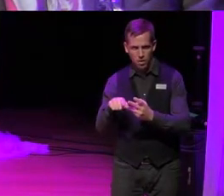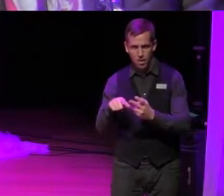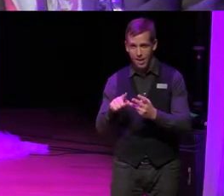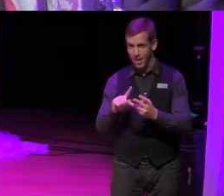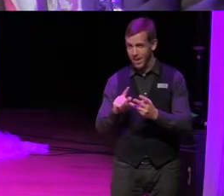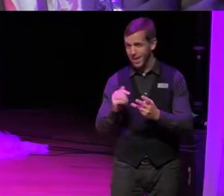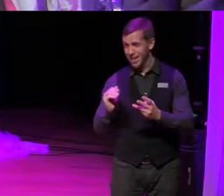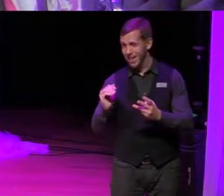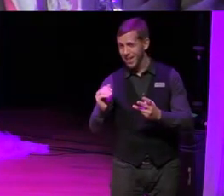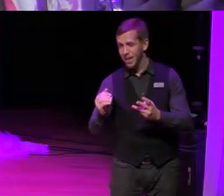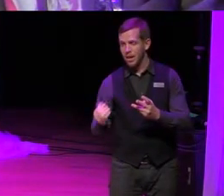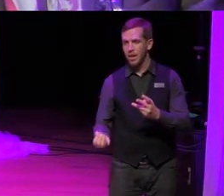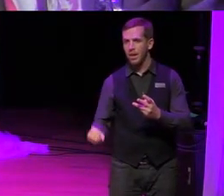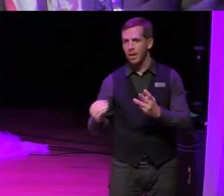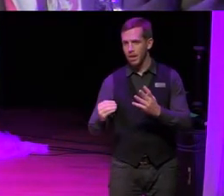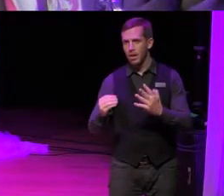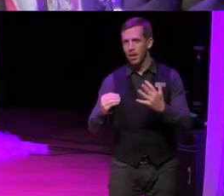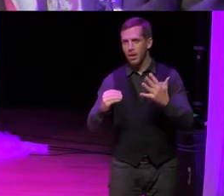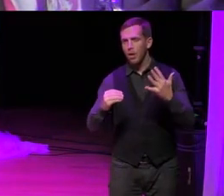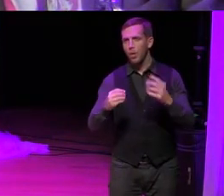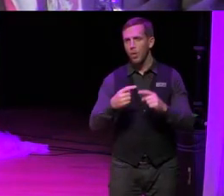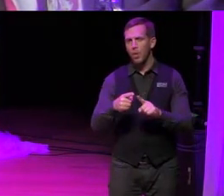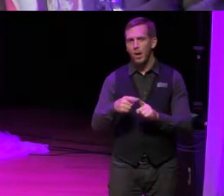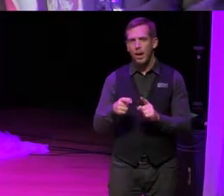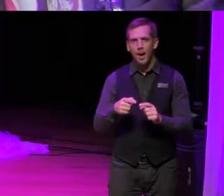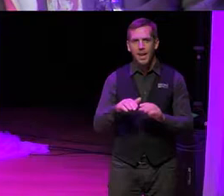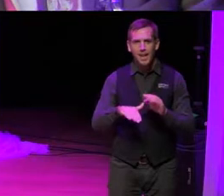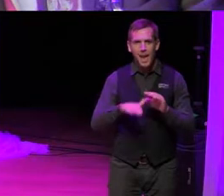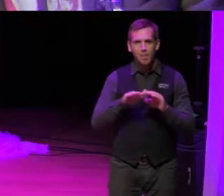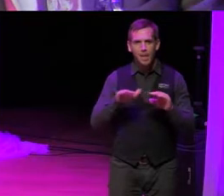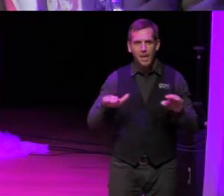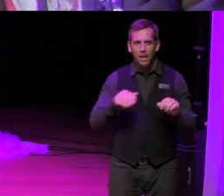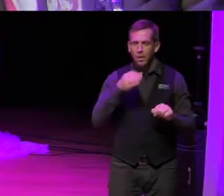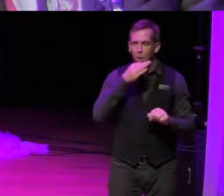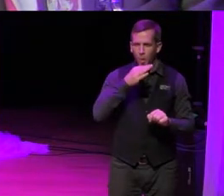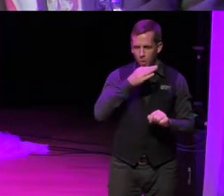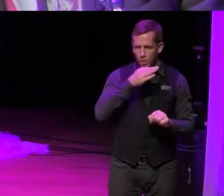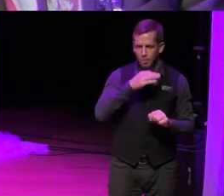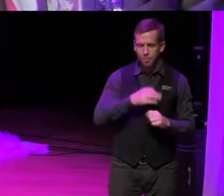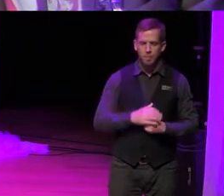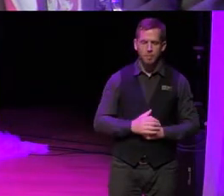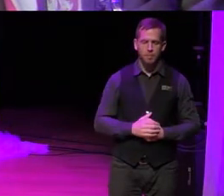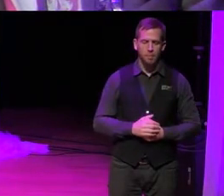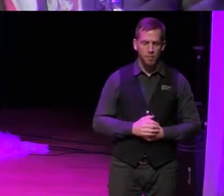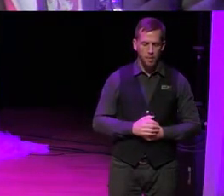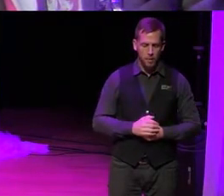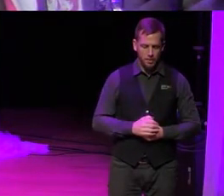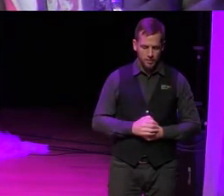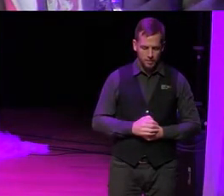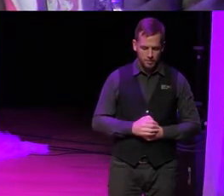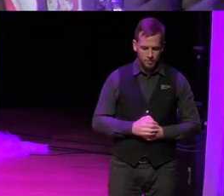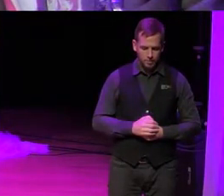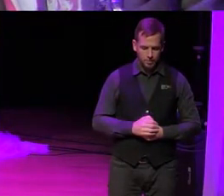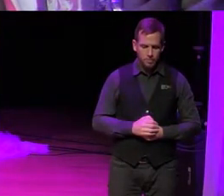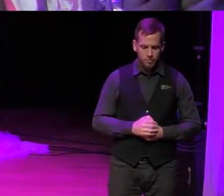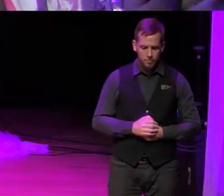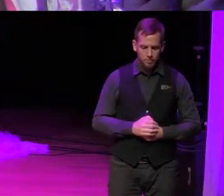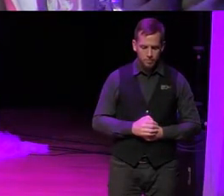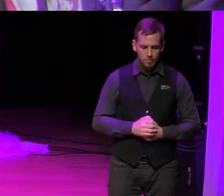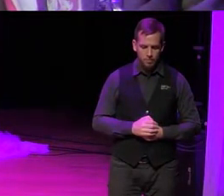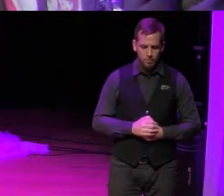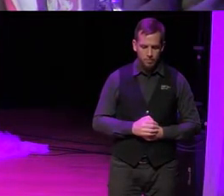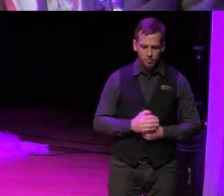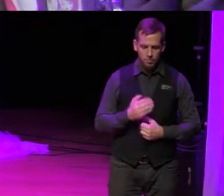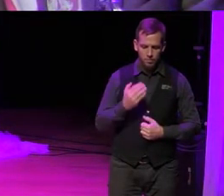to cover all issues around equality. When I worked as the full-time